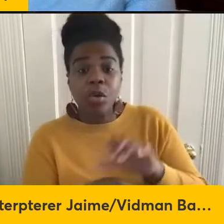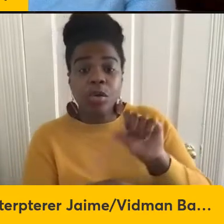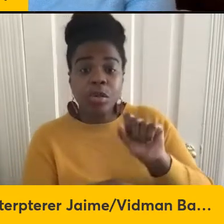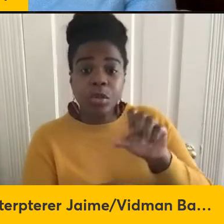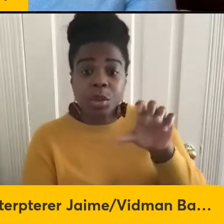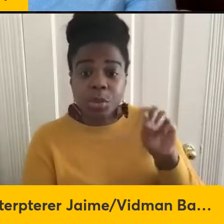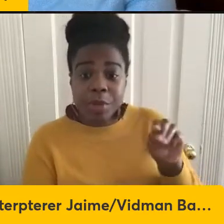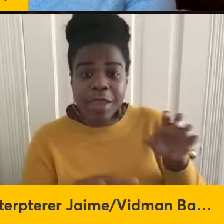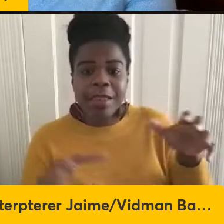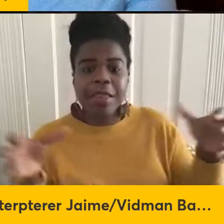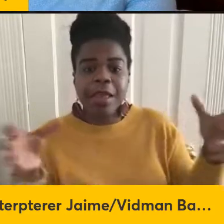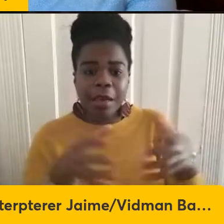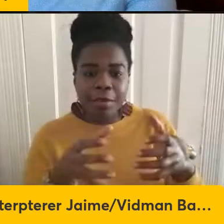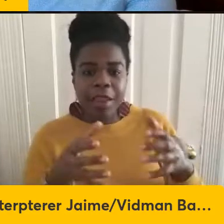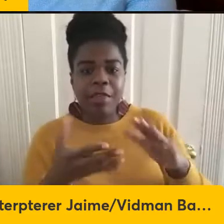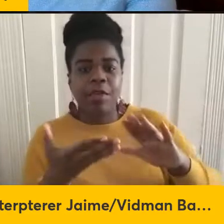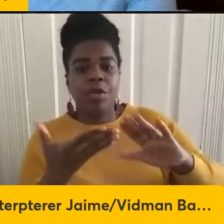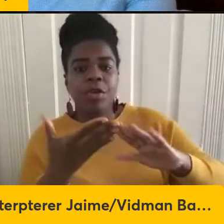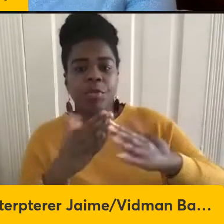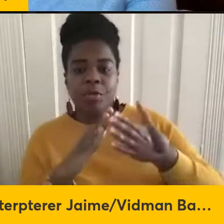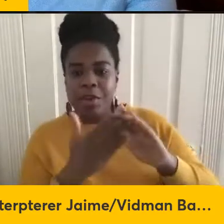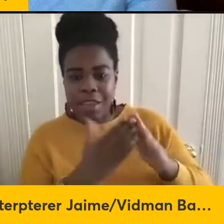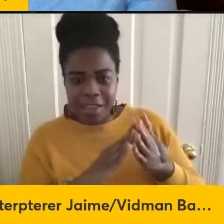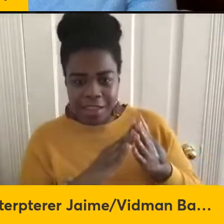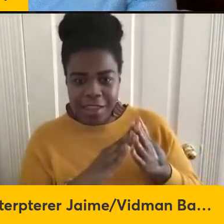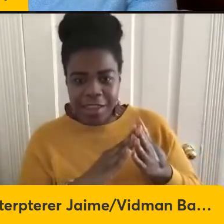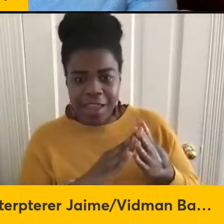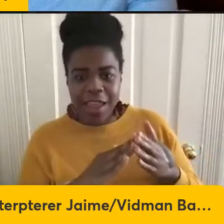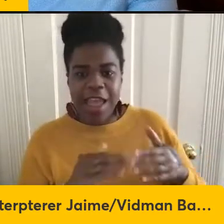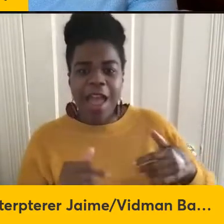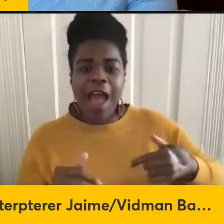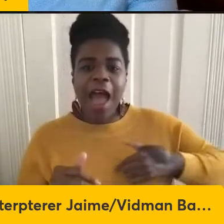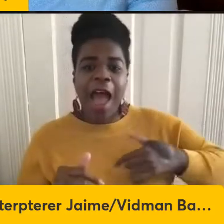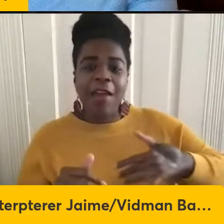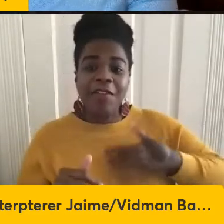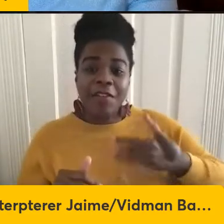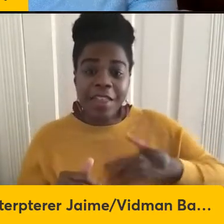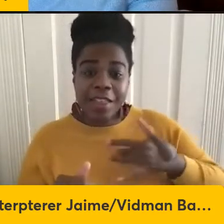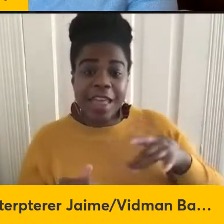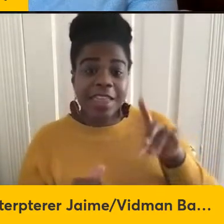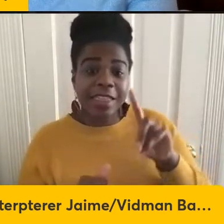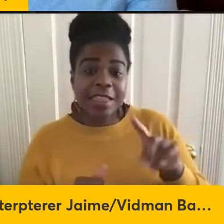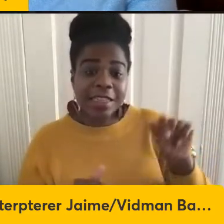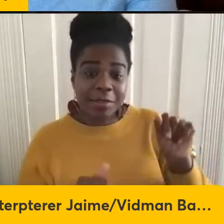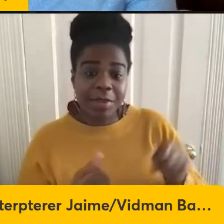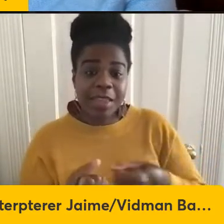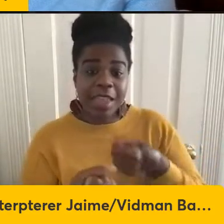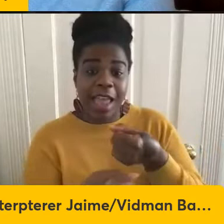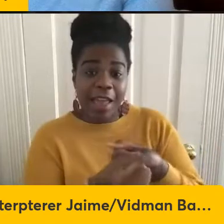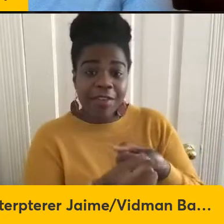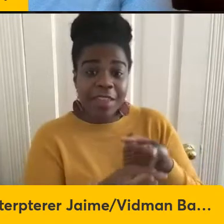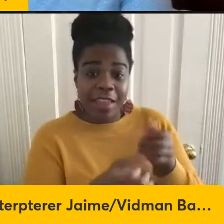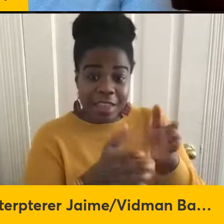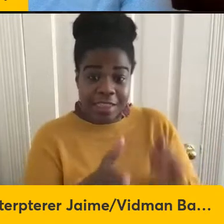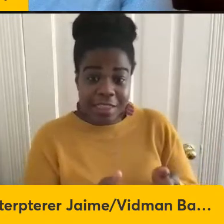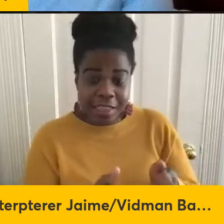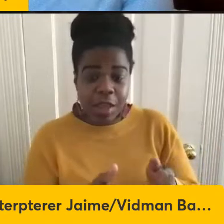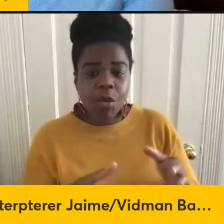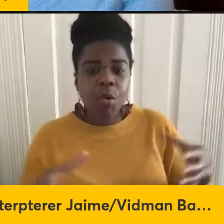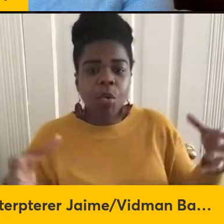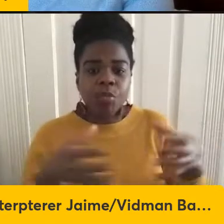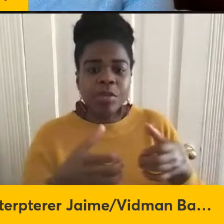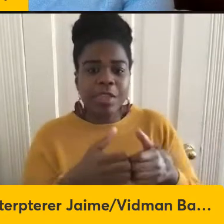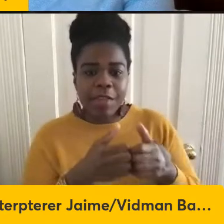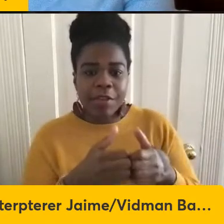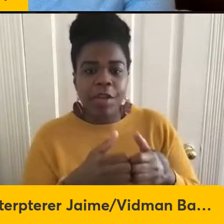together as a community, and I feel like as disability advocates, when we come together, that we're